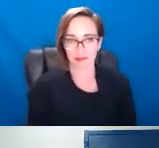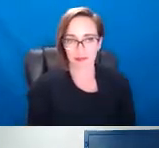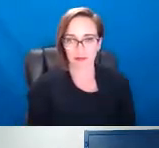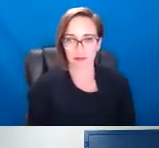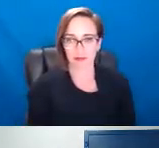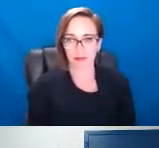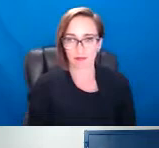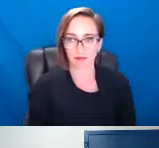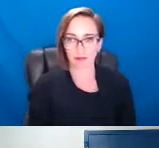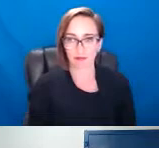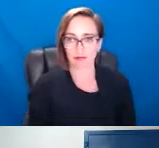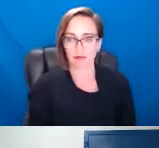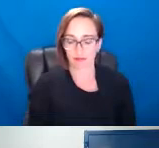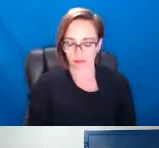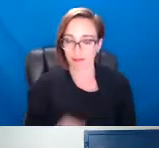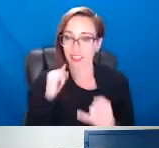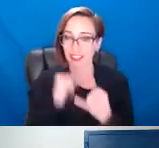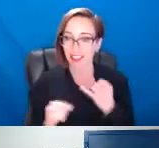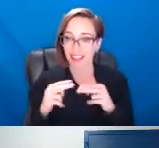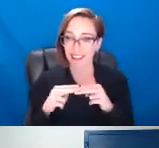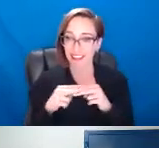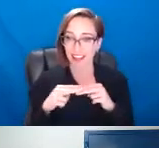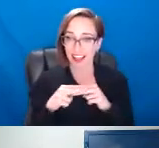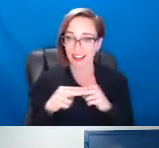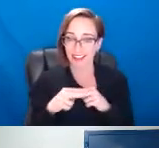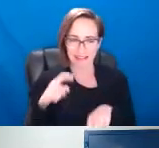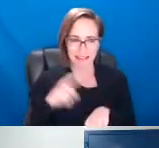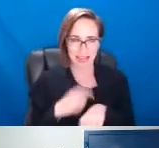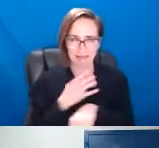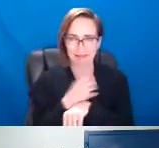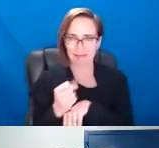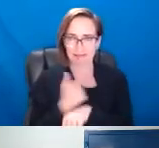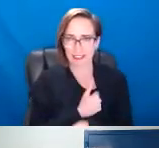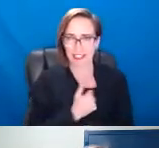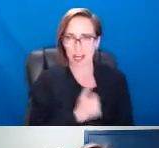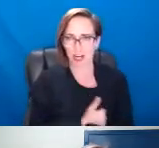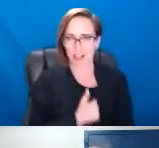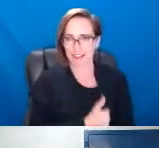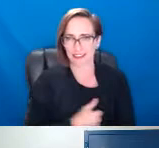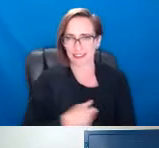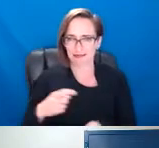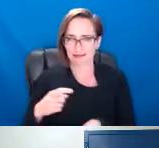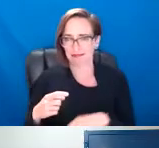Quickly, last slide here, and then I'm almost done, and I apologize. I am running a little bit over here.